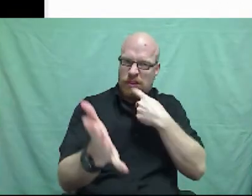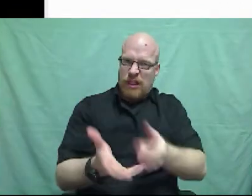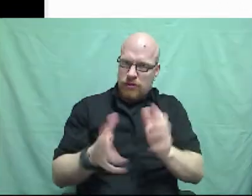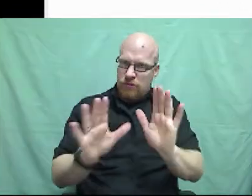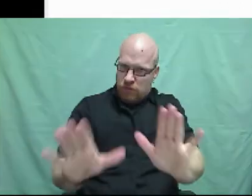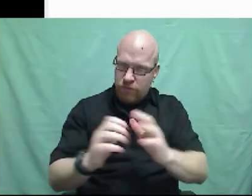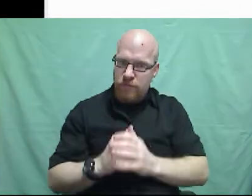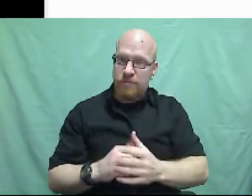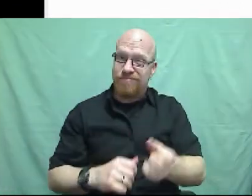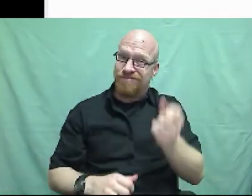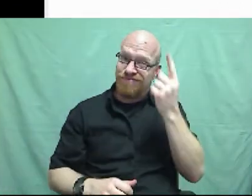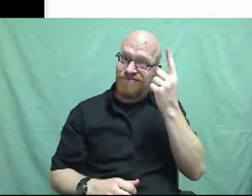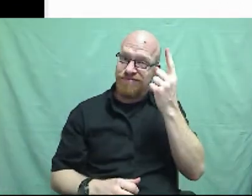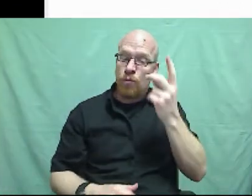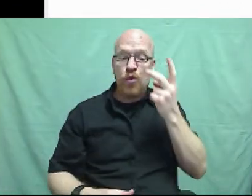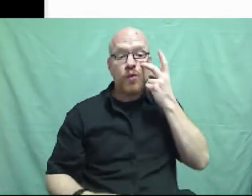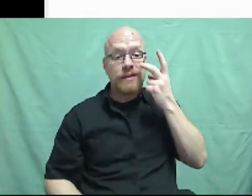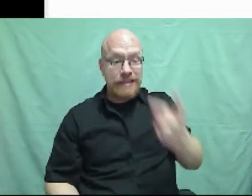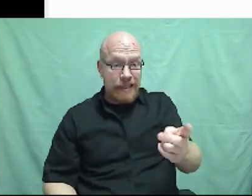So now,